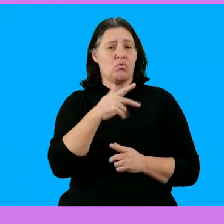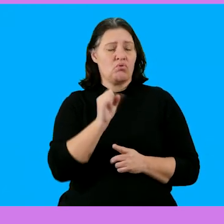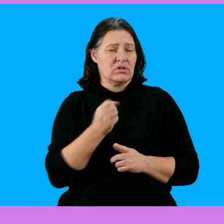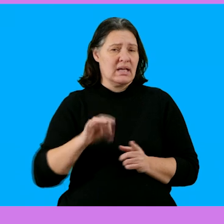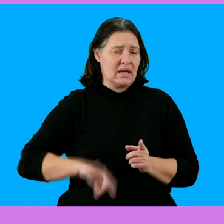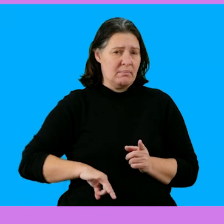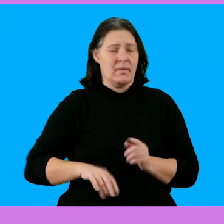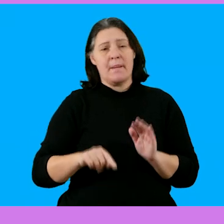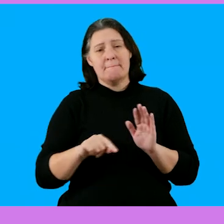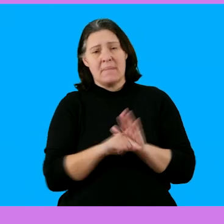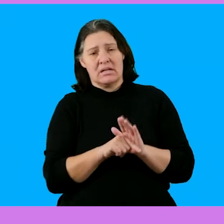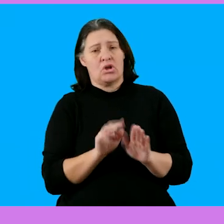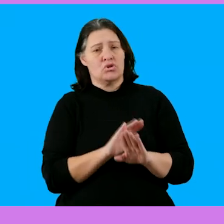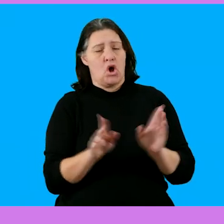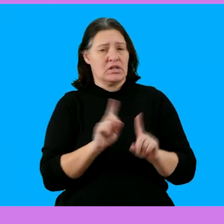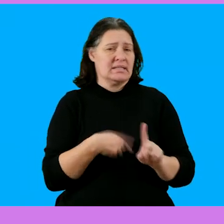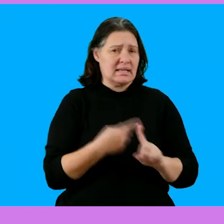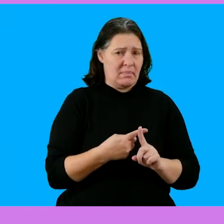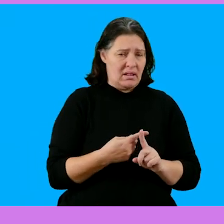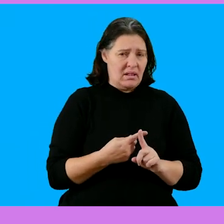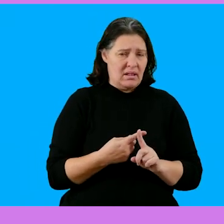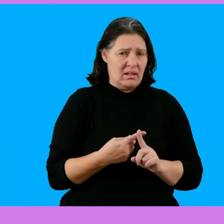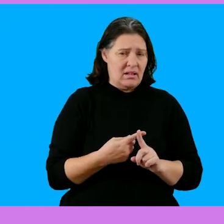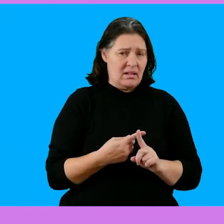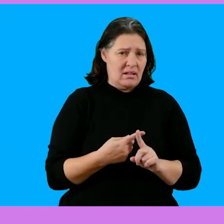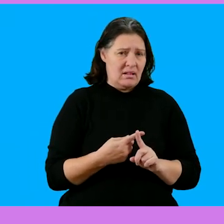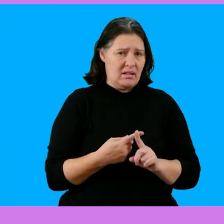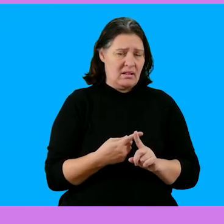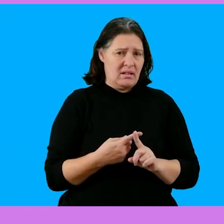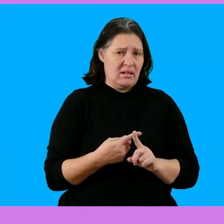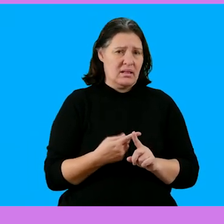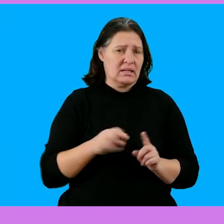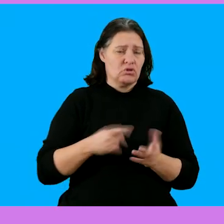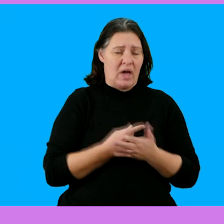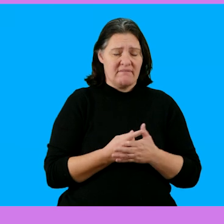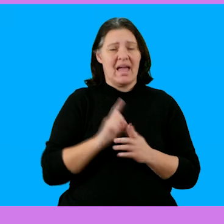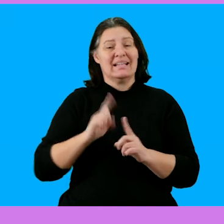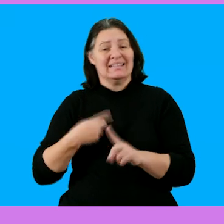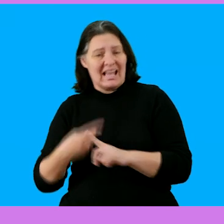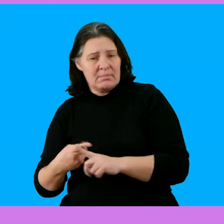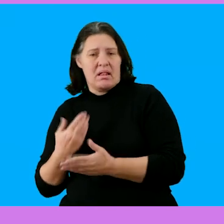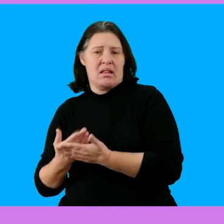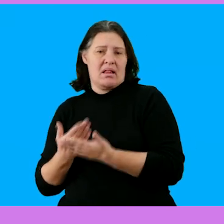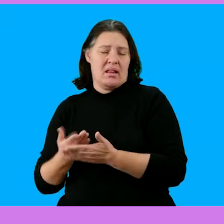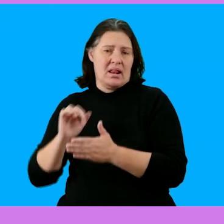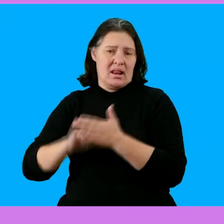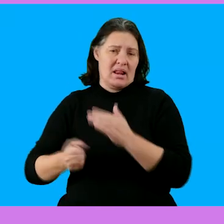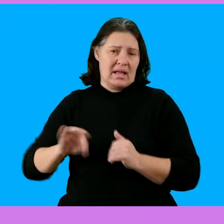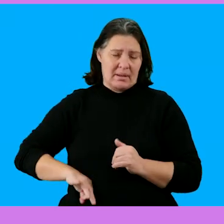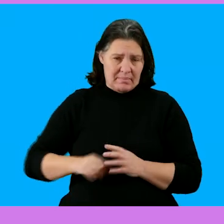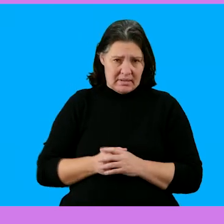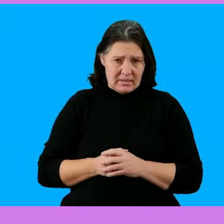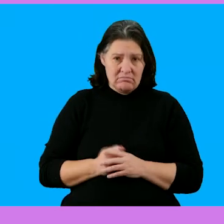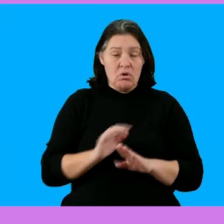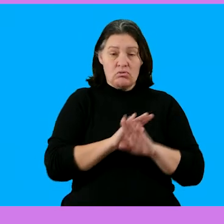gross income minus your non-taxable deductions to get your taxable income, right? We also